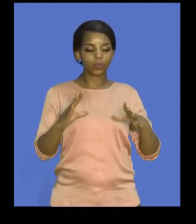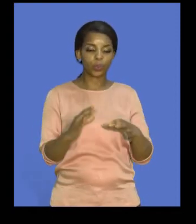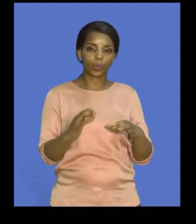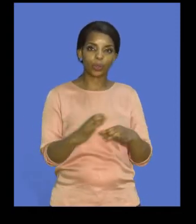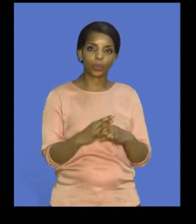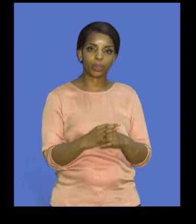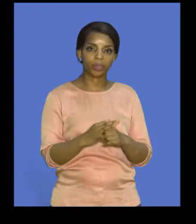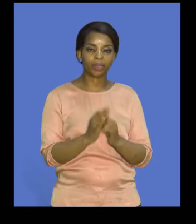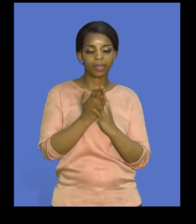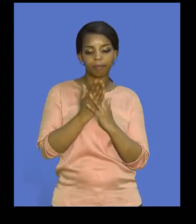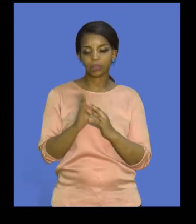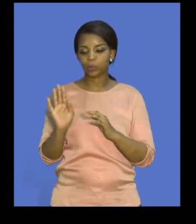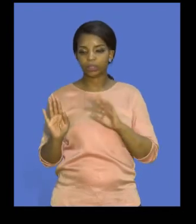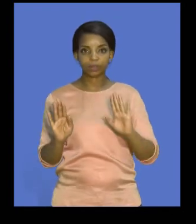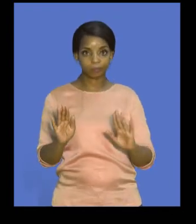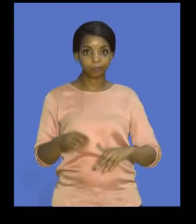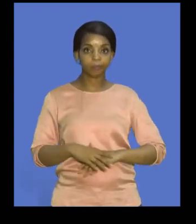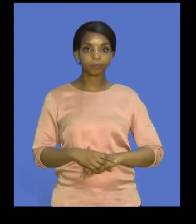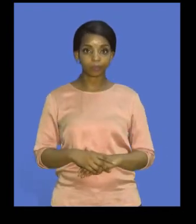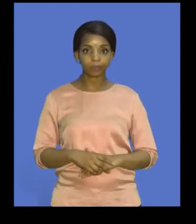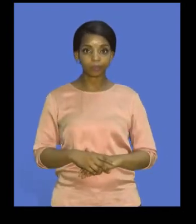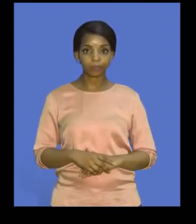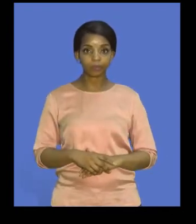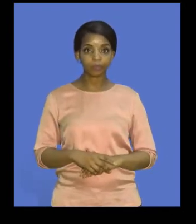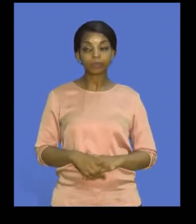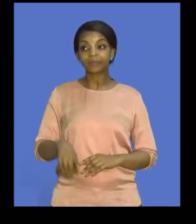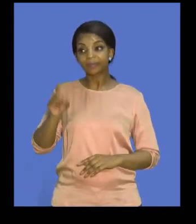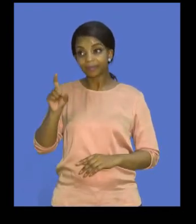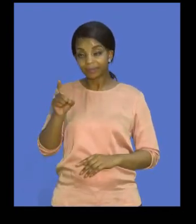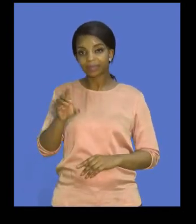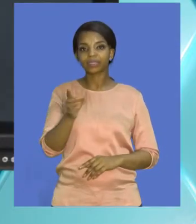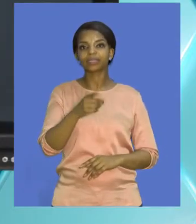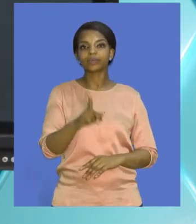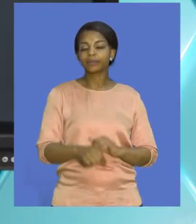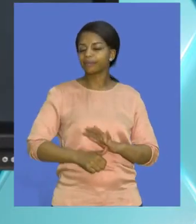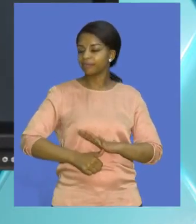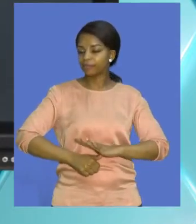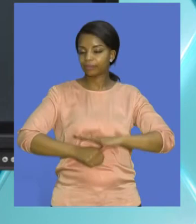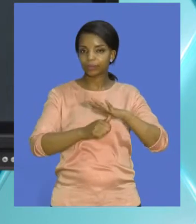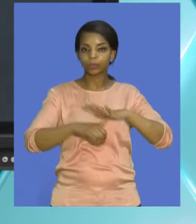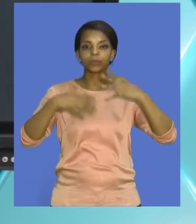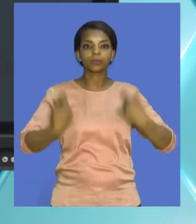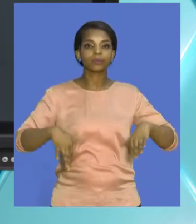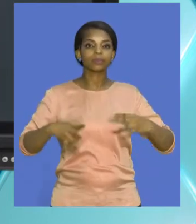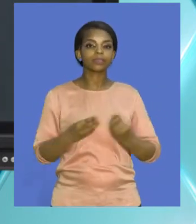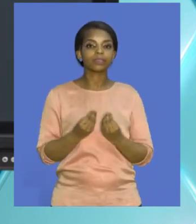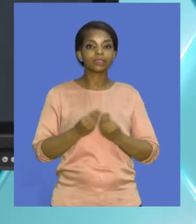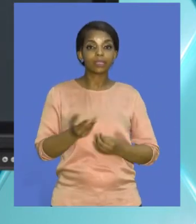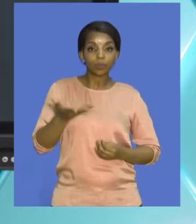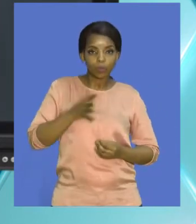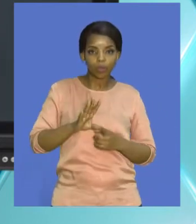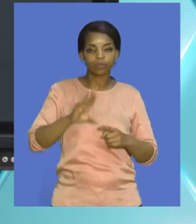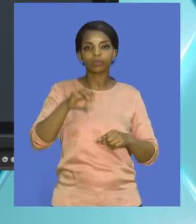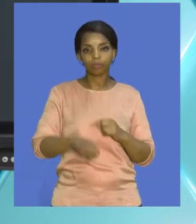point charges, right? Which is a very important thing that we wanted to actually discover. So that's